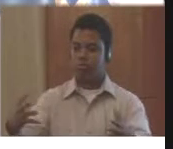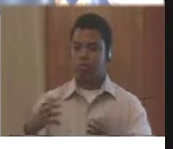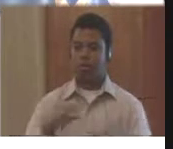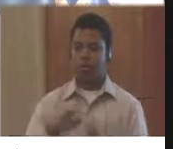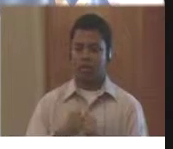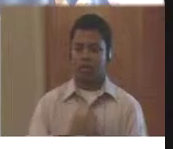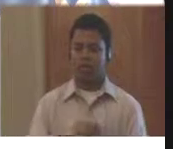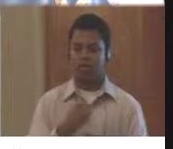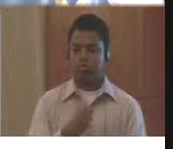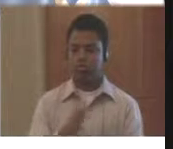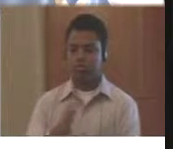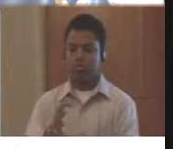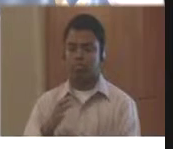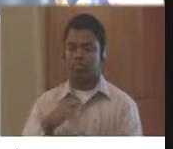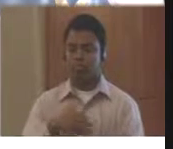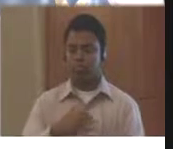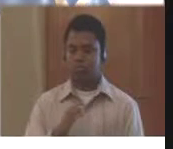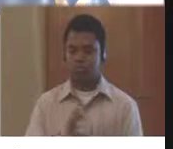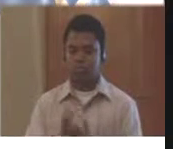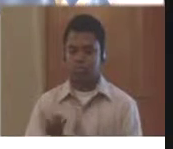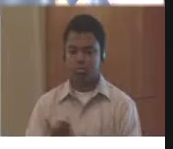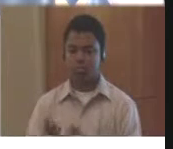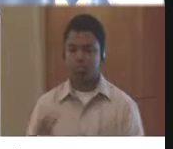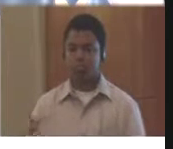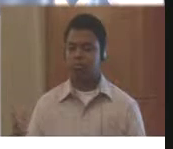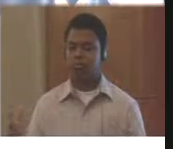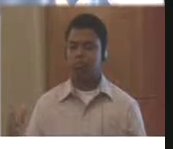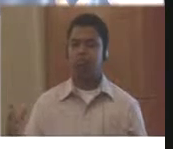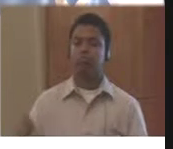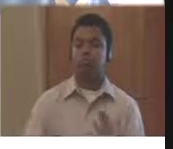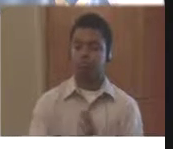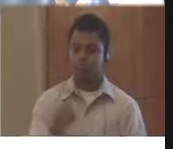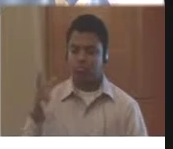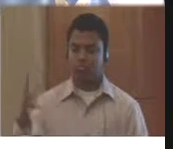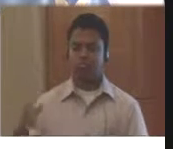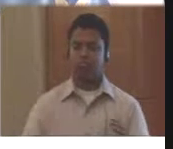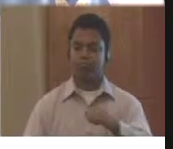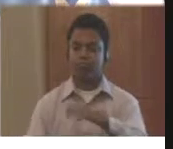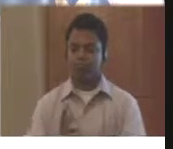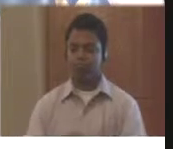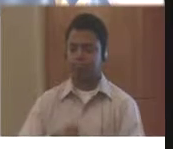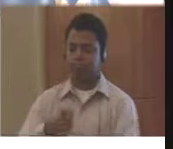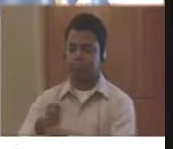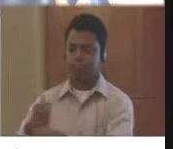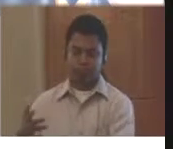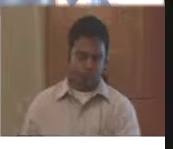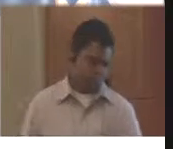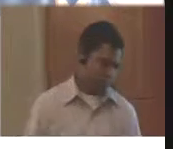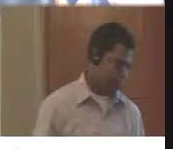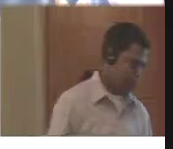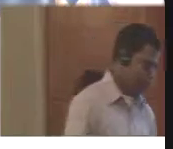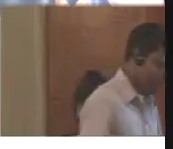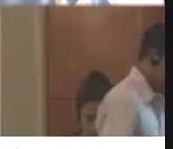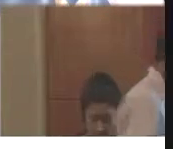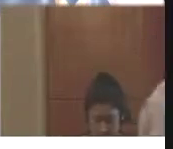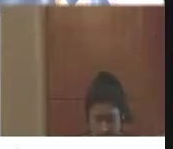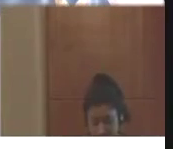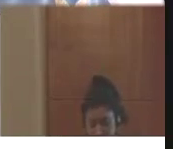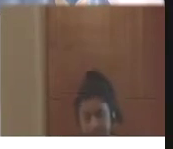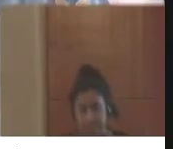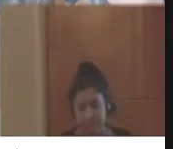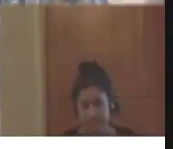every territory, all efforts are joined to generate a sustainable development based on the risk